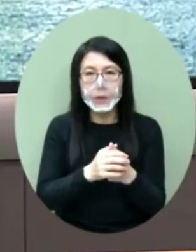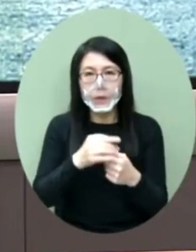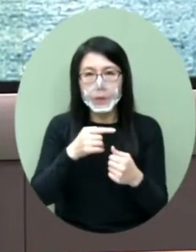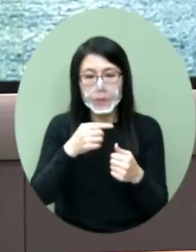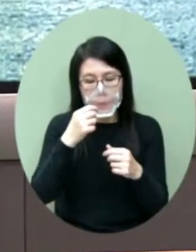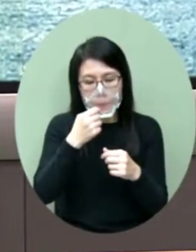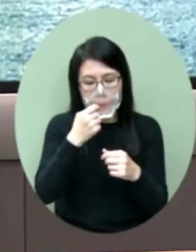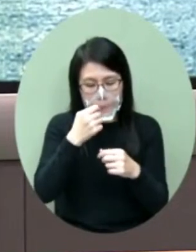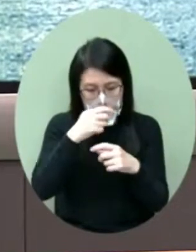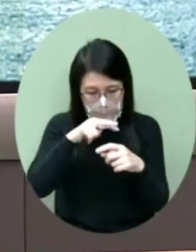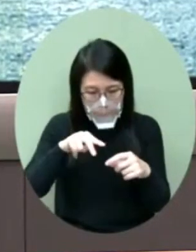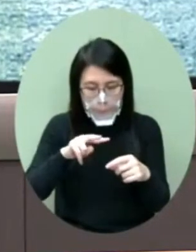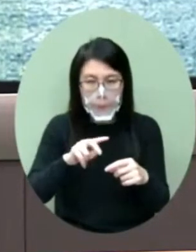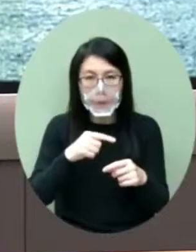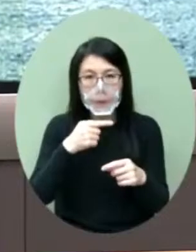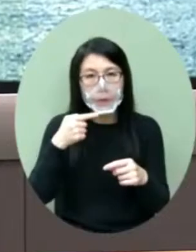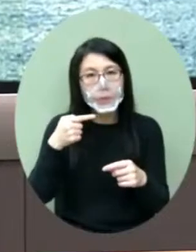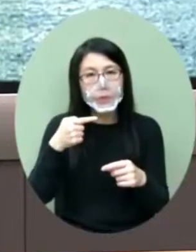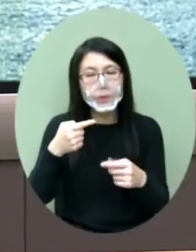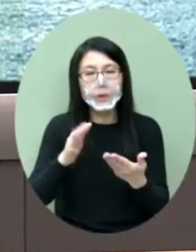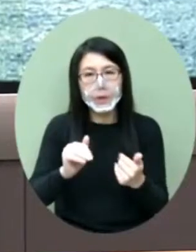tested negative.